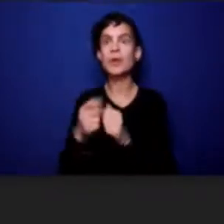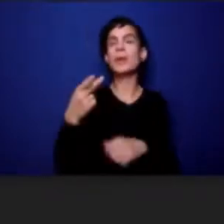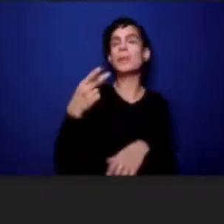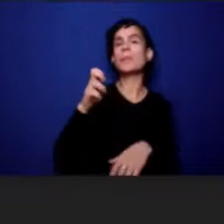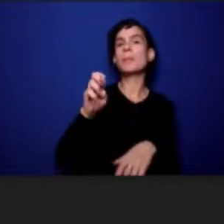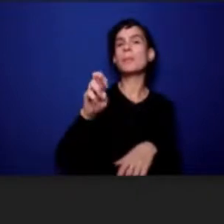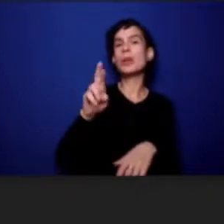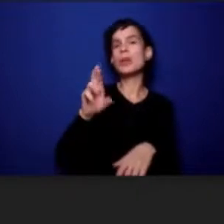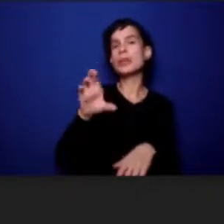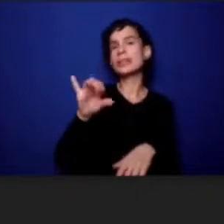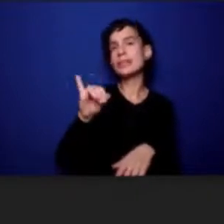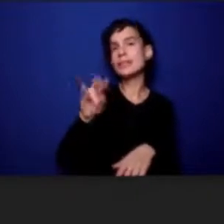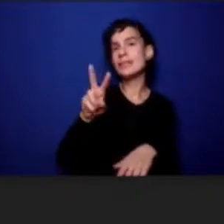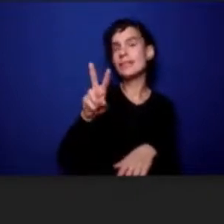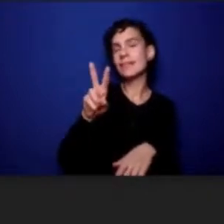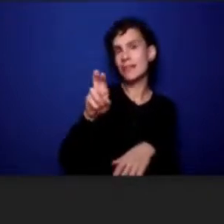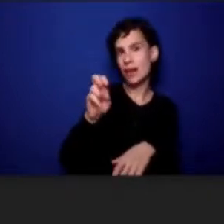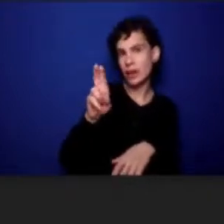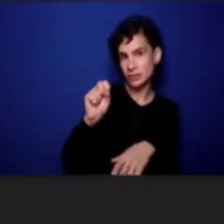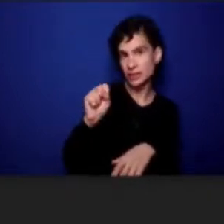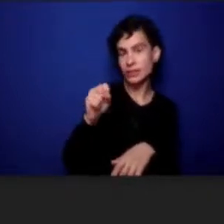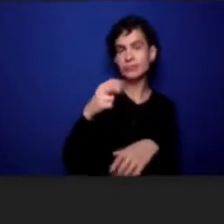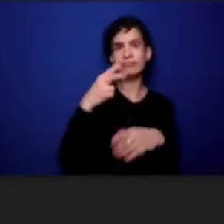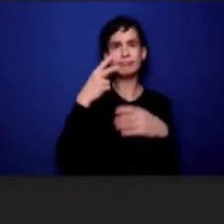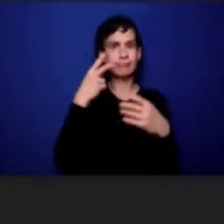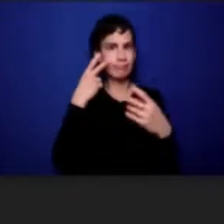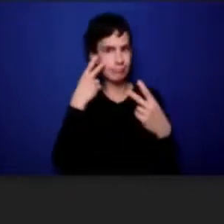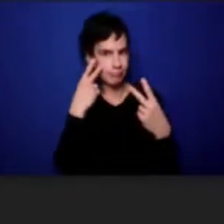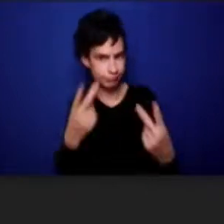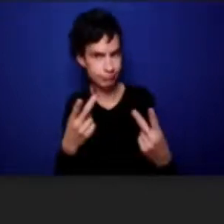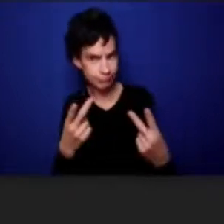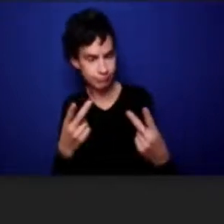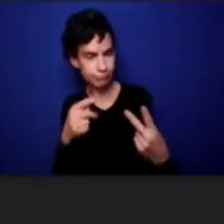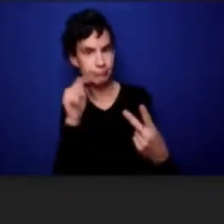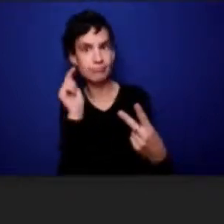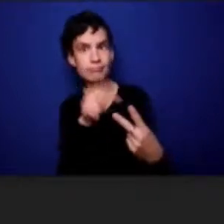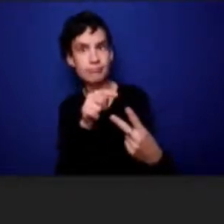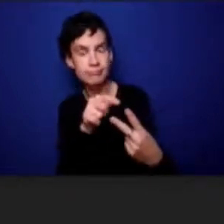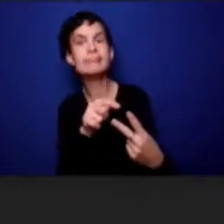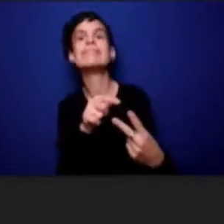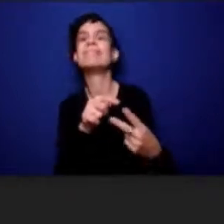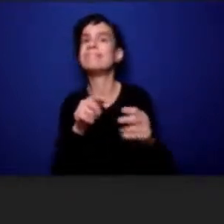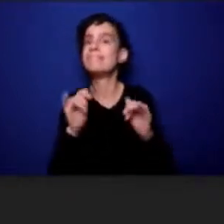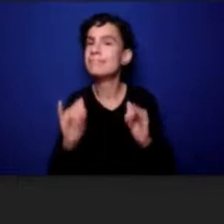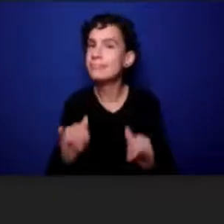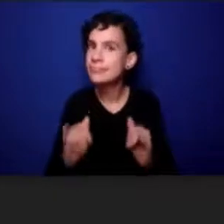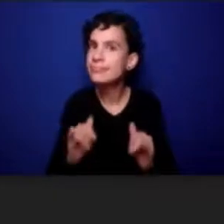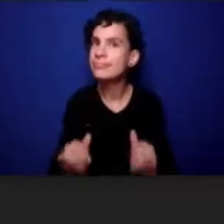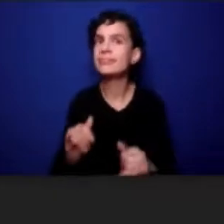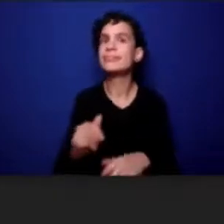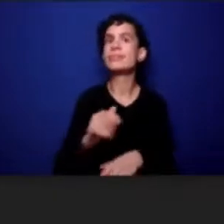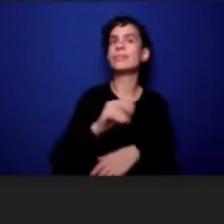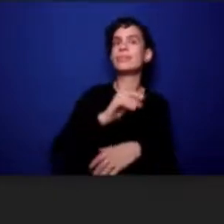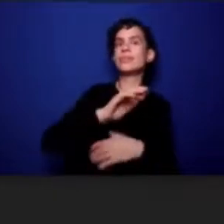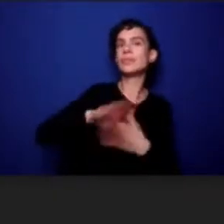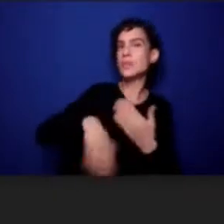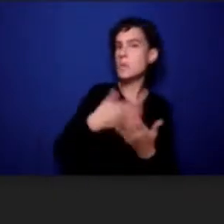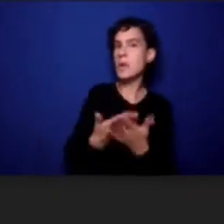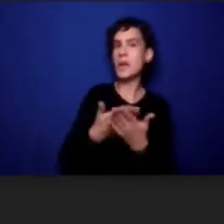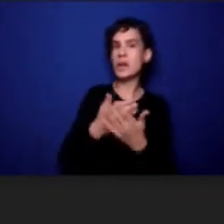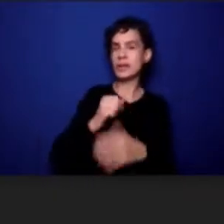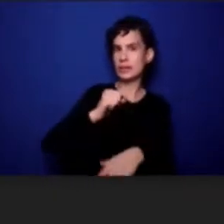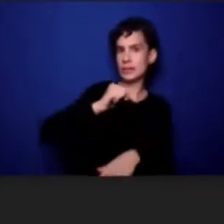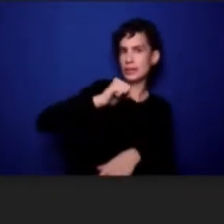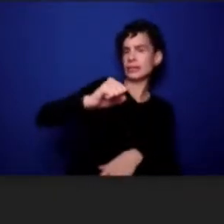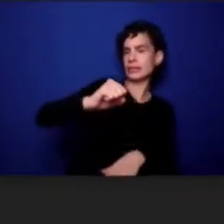her reflection in his shield that allowed him to stay safe from her gaze and decapitate her. So I